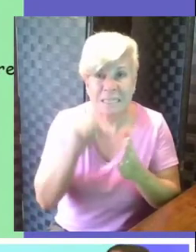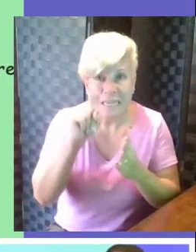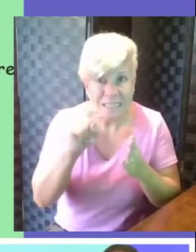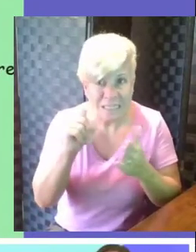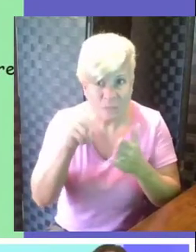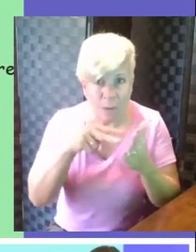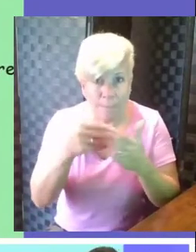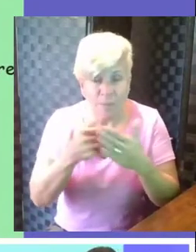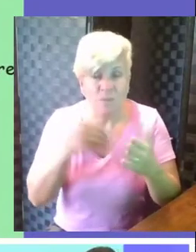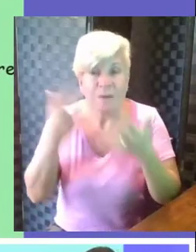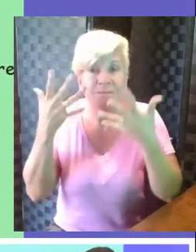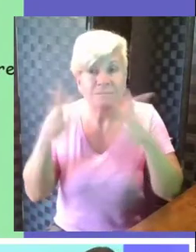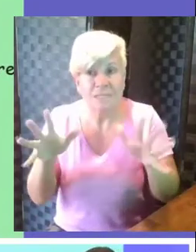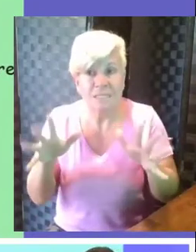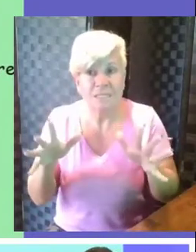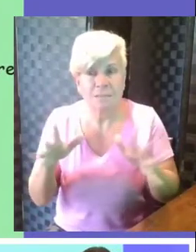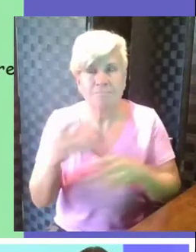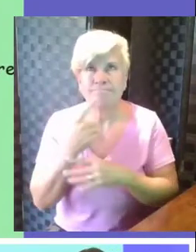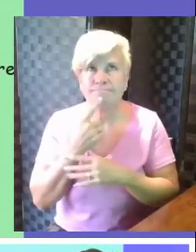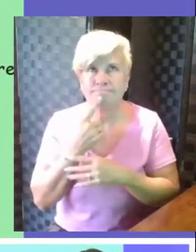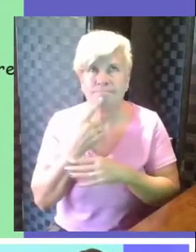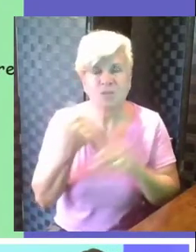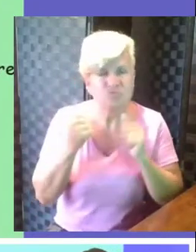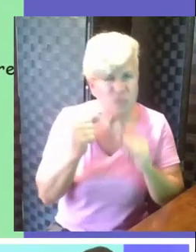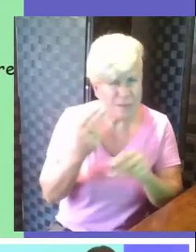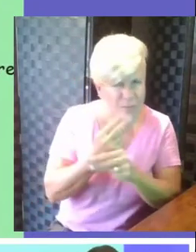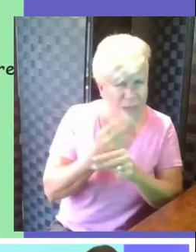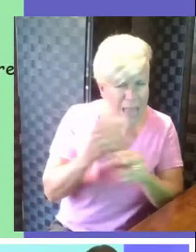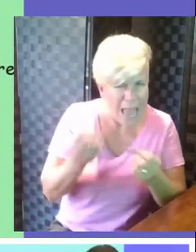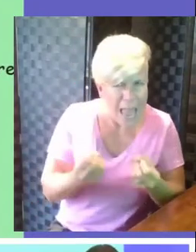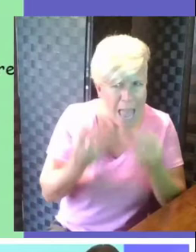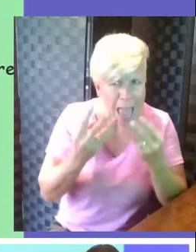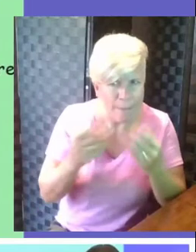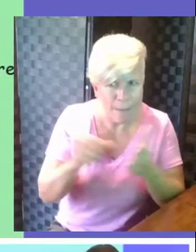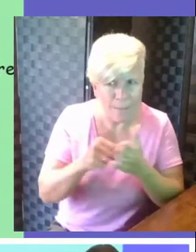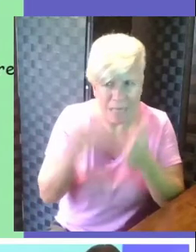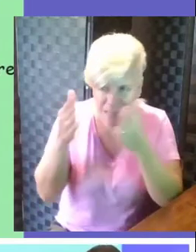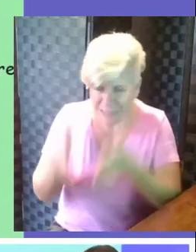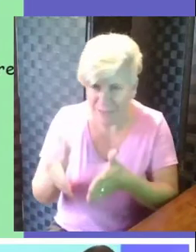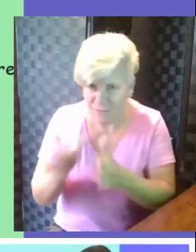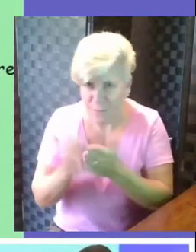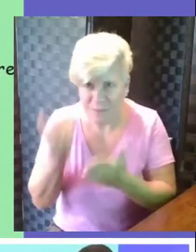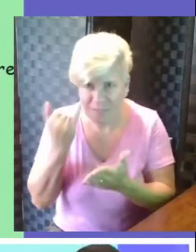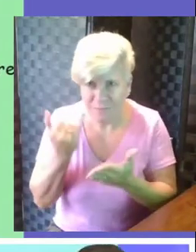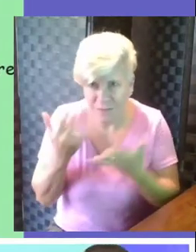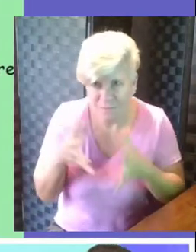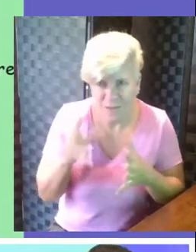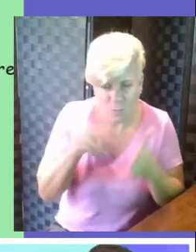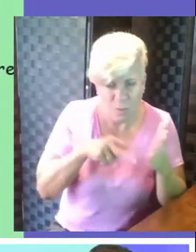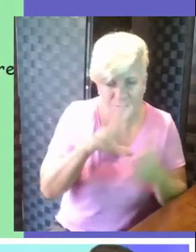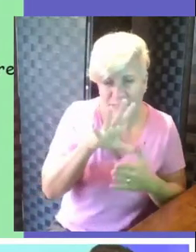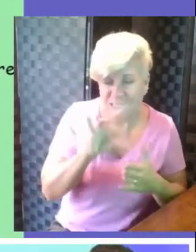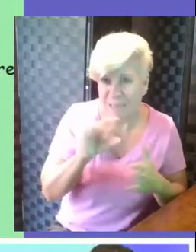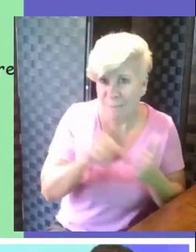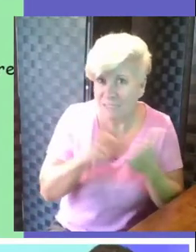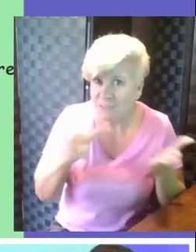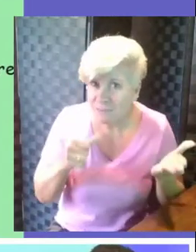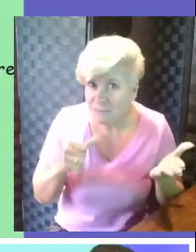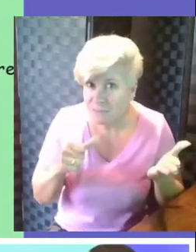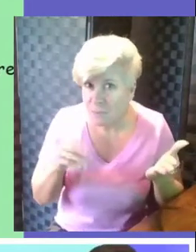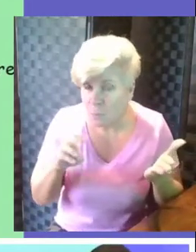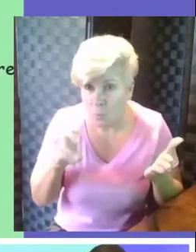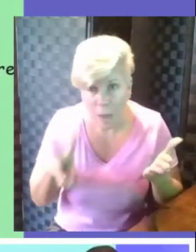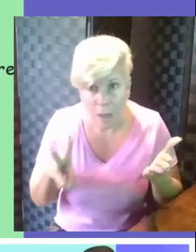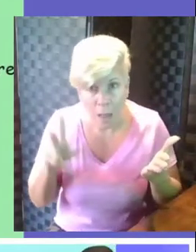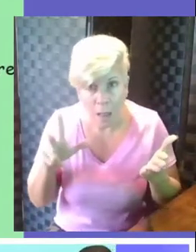to read before she's finished? So what I'm trying to figure out is how many pages are left in the book if Mackenzie's already read 58?